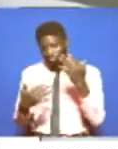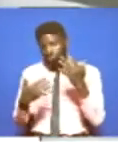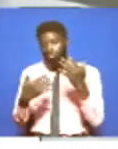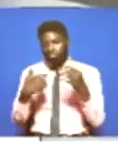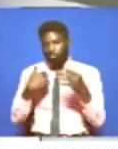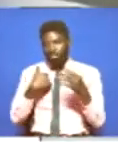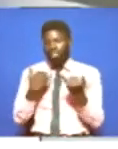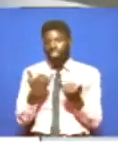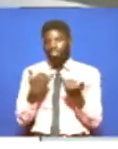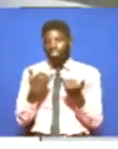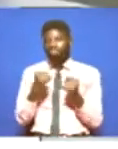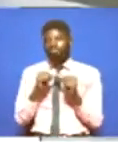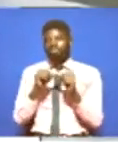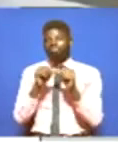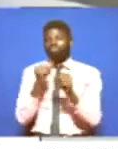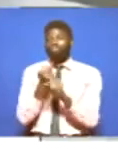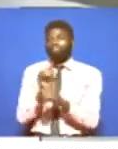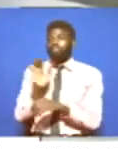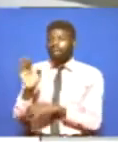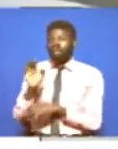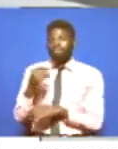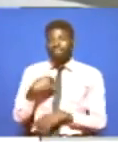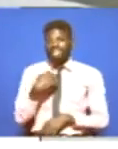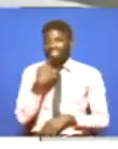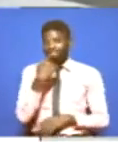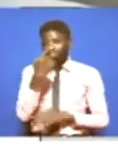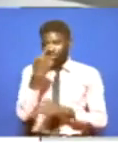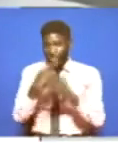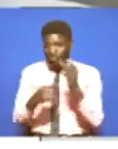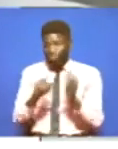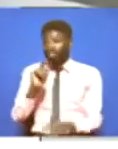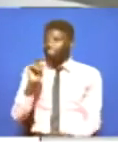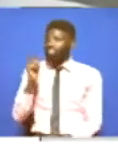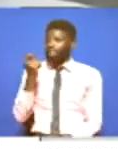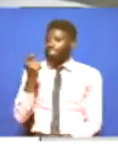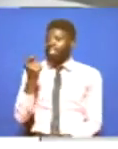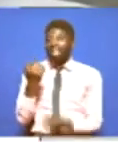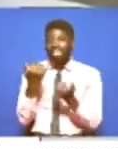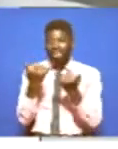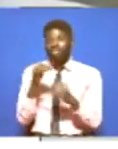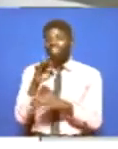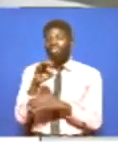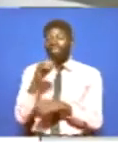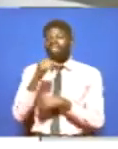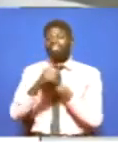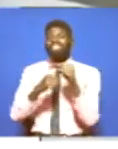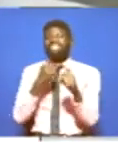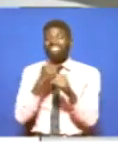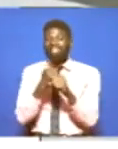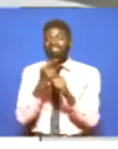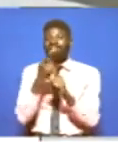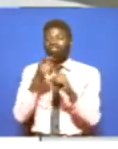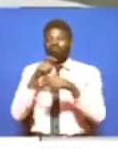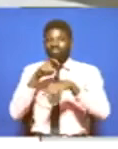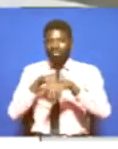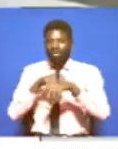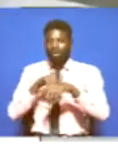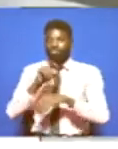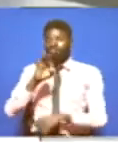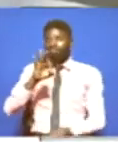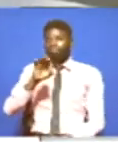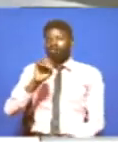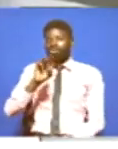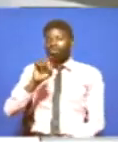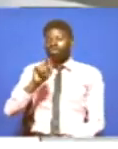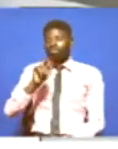Kenyans, you have finished exactly 30 years from the time that Ford was created